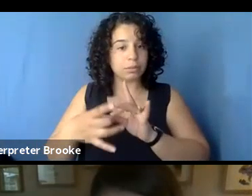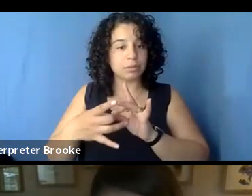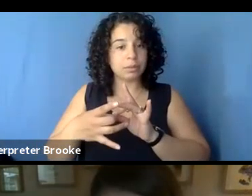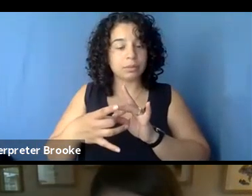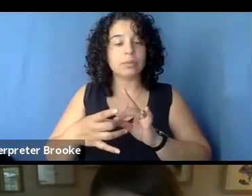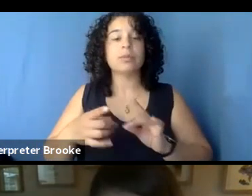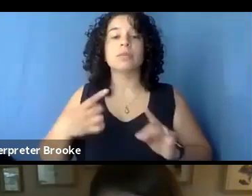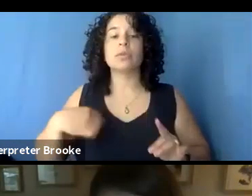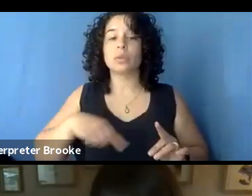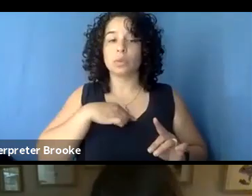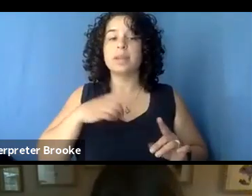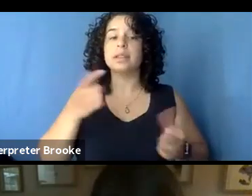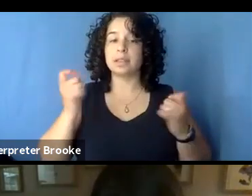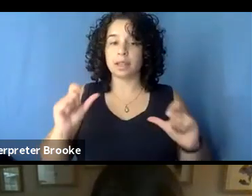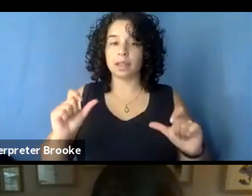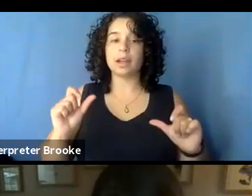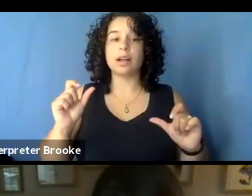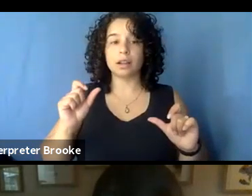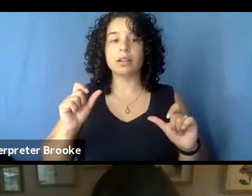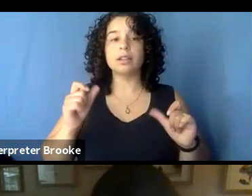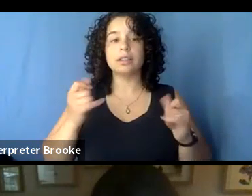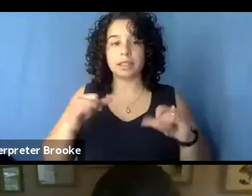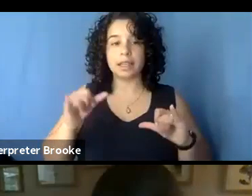do invite